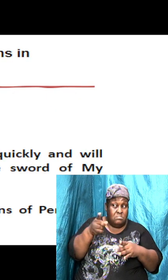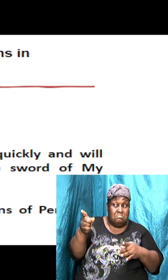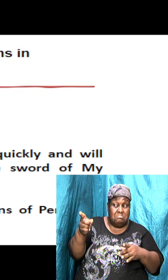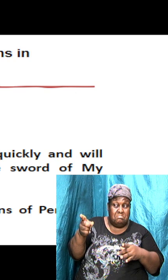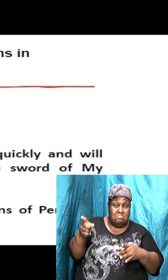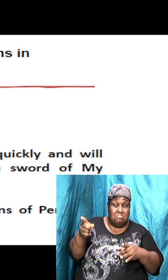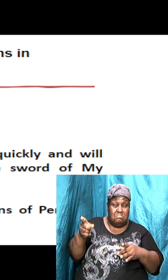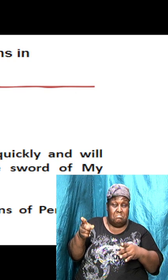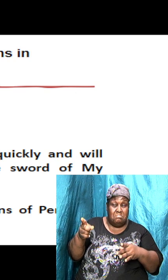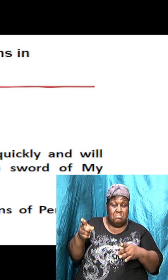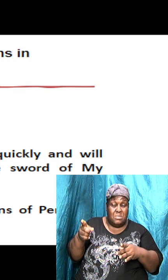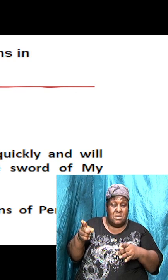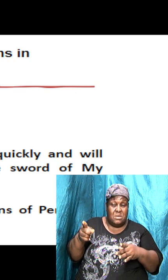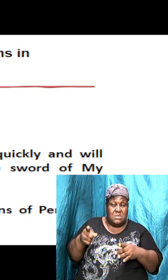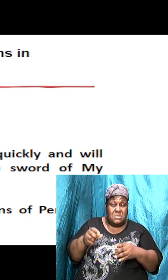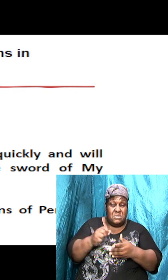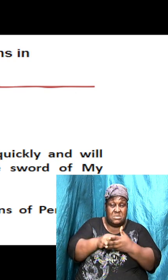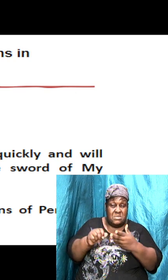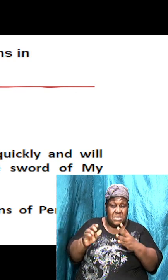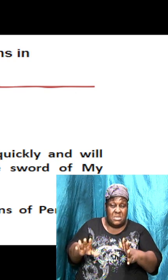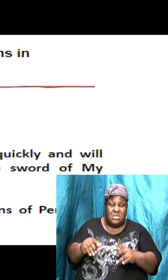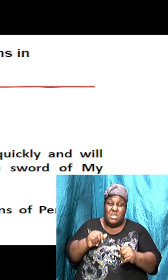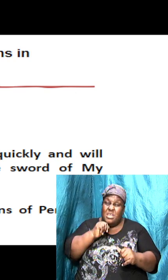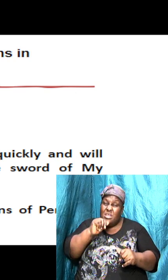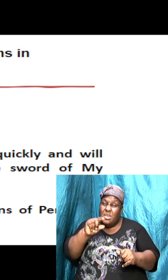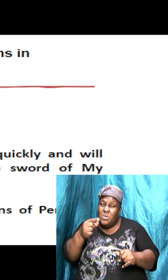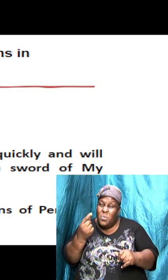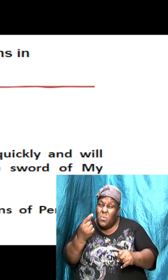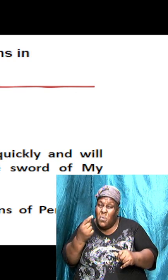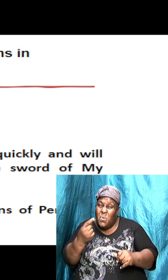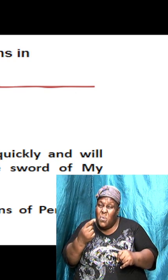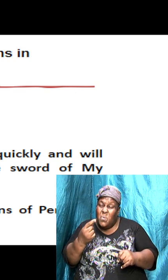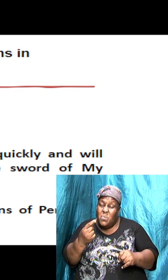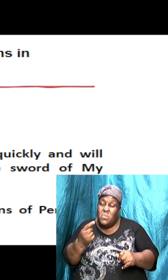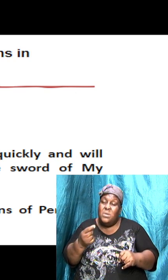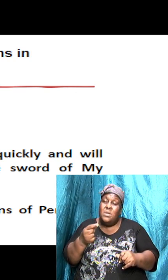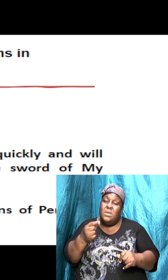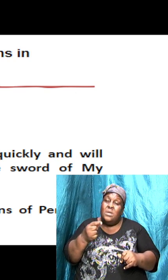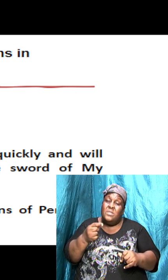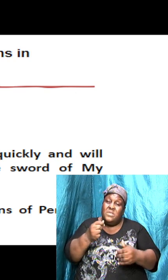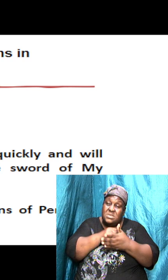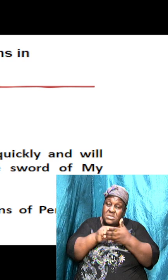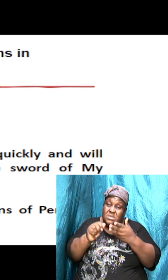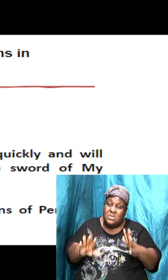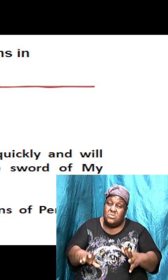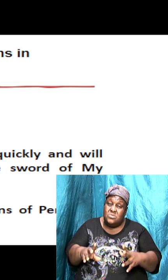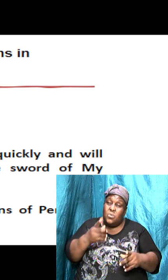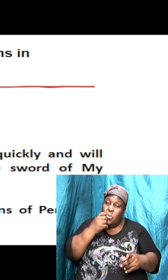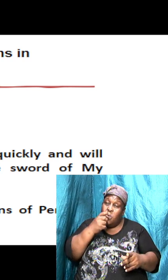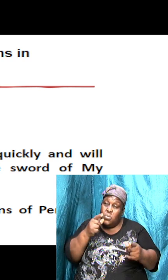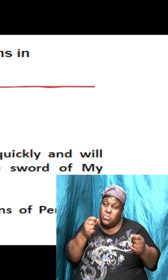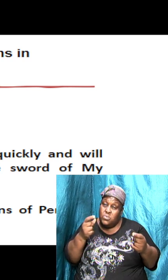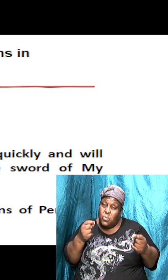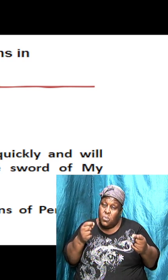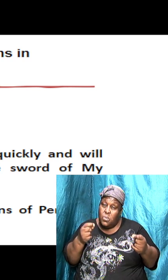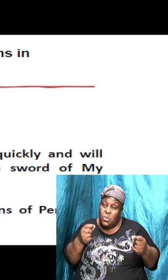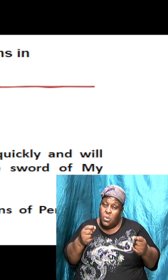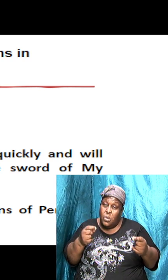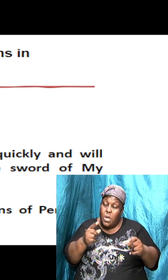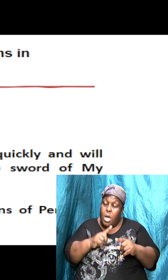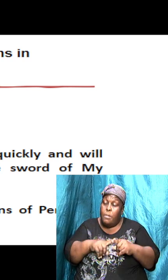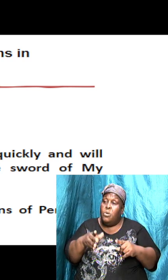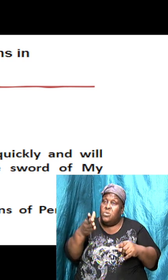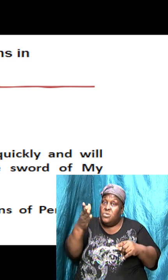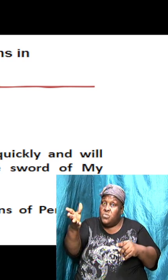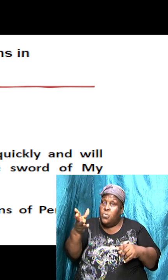only the ones that do the thing, but those that hold that doctrine. They know it is there. They know it is